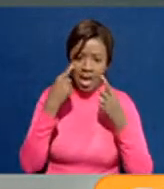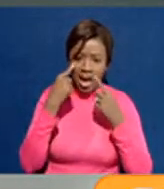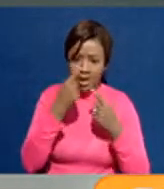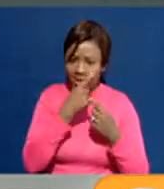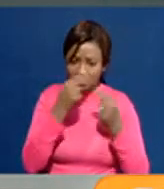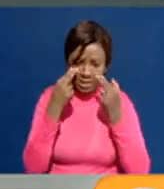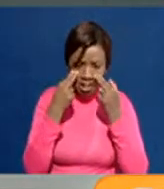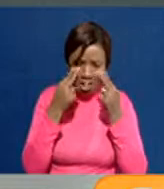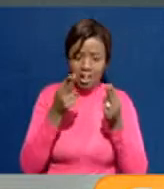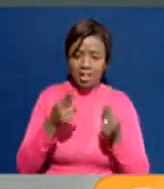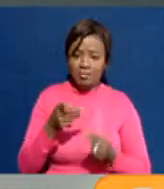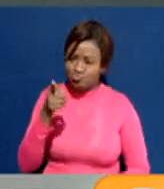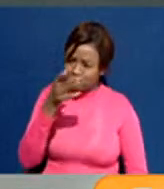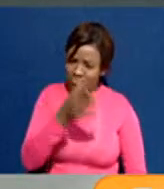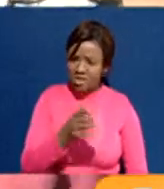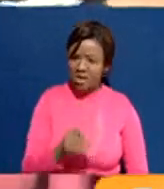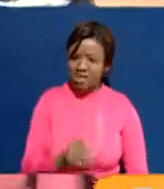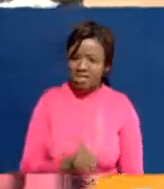Emily Chebet reports.